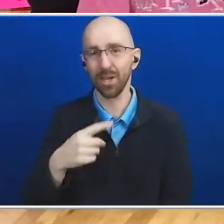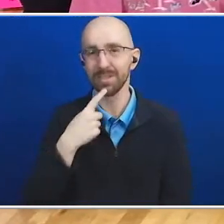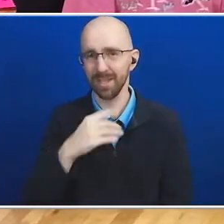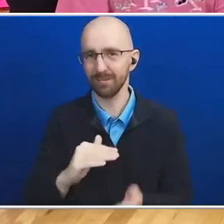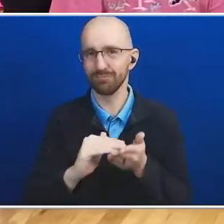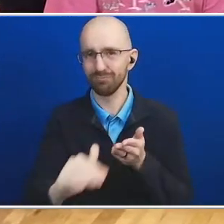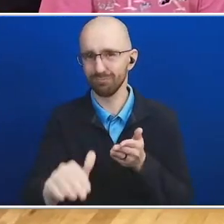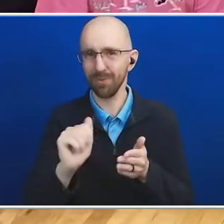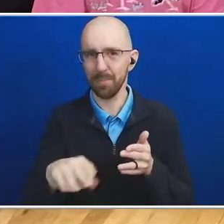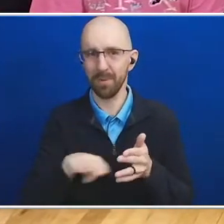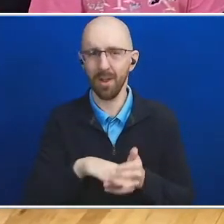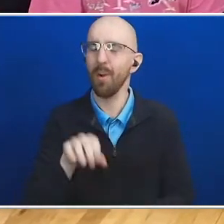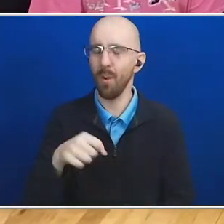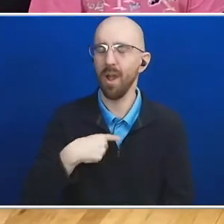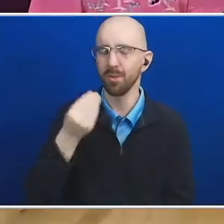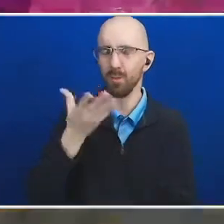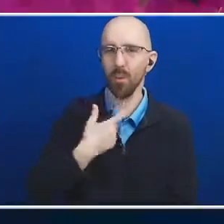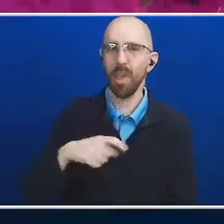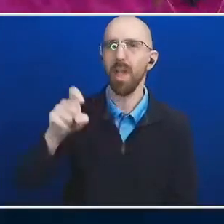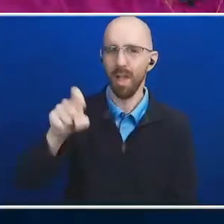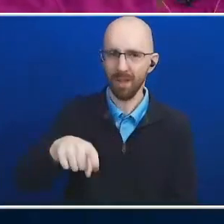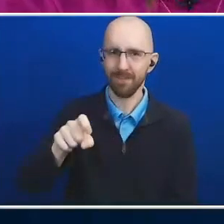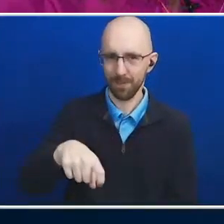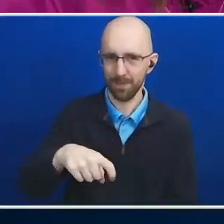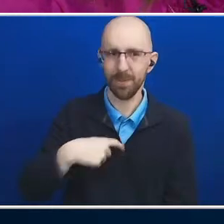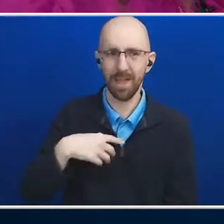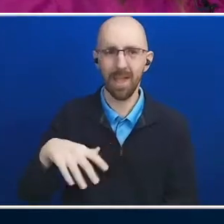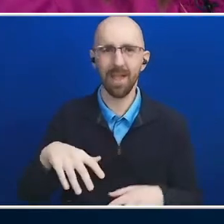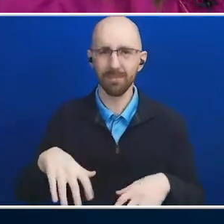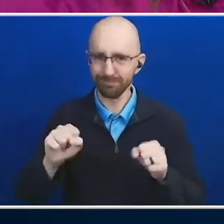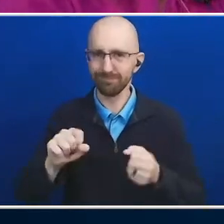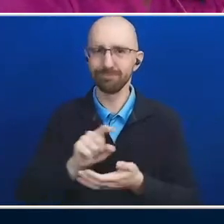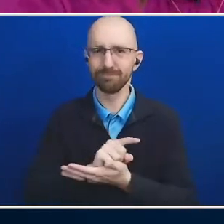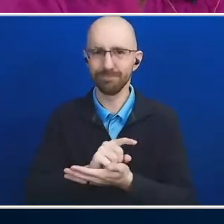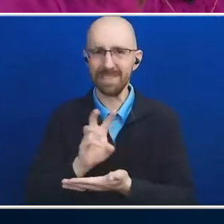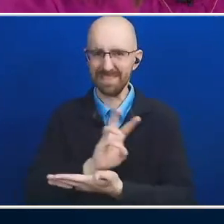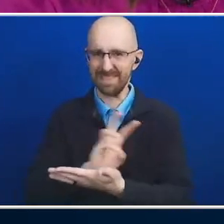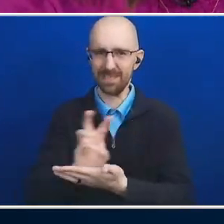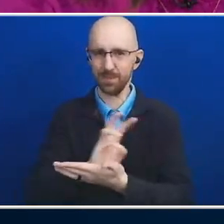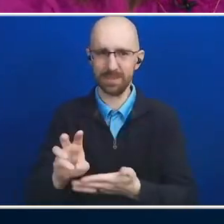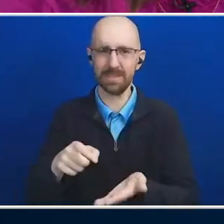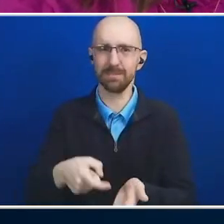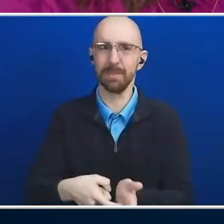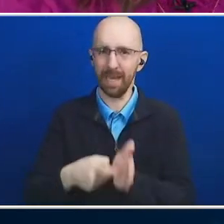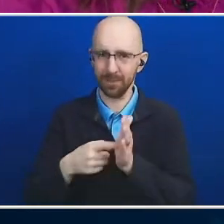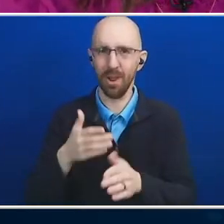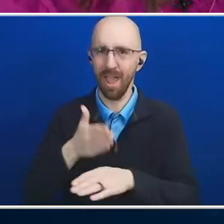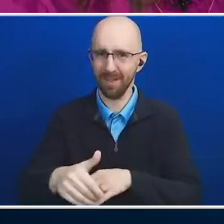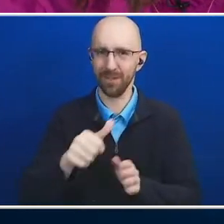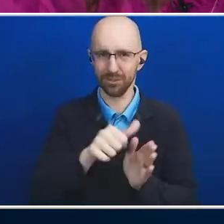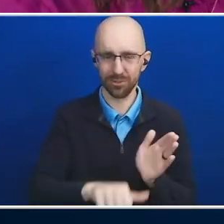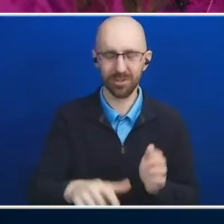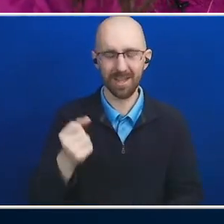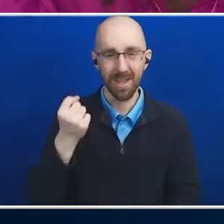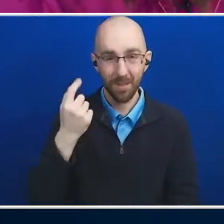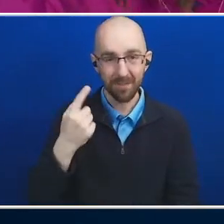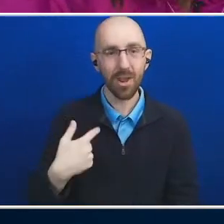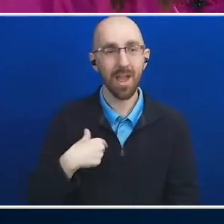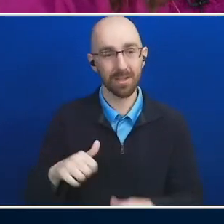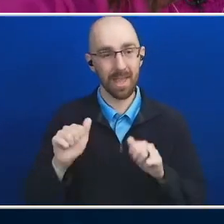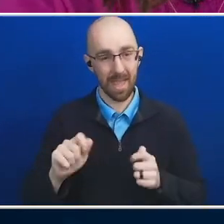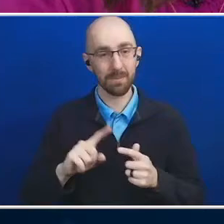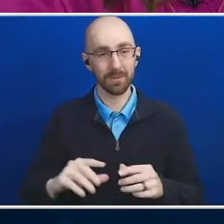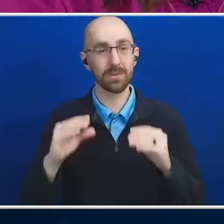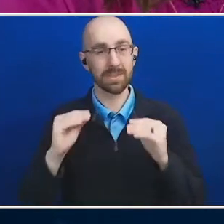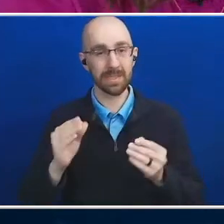told I needed to take. Okay. I took the mandatory 6 weeks after Okay, good, having good. my surgery. However, I was able to teach through a majority of it.